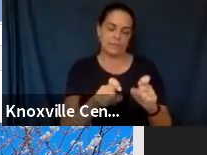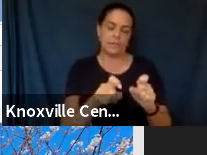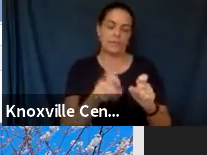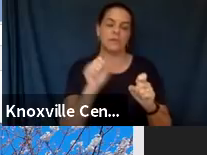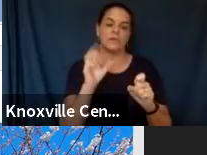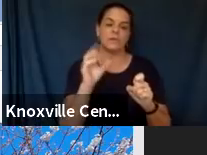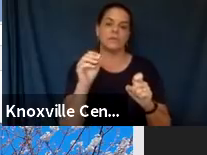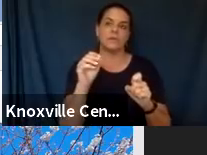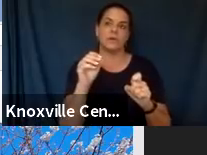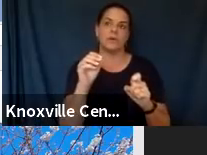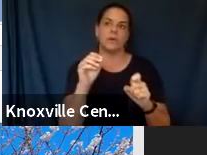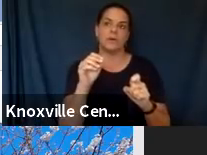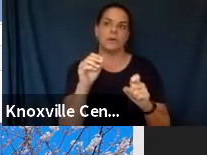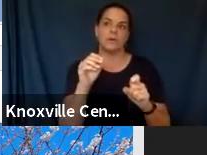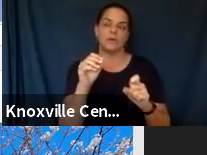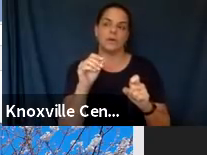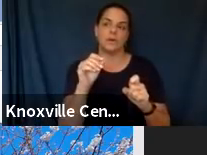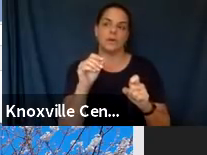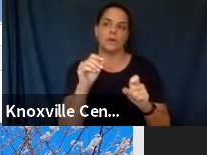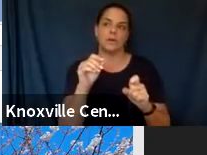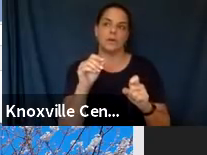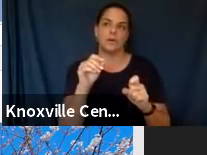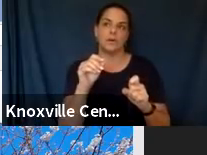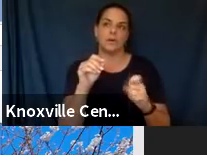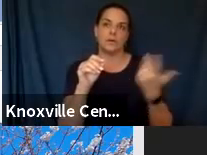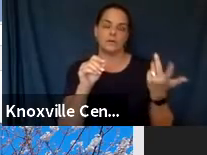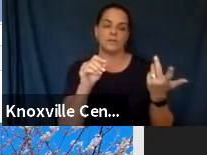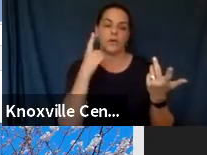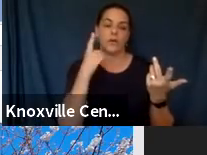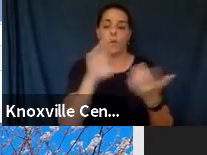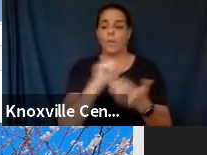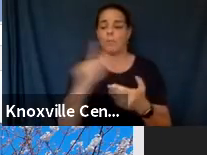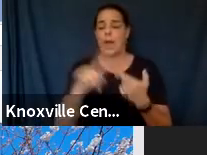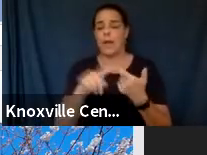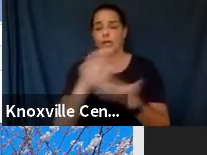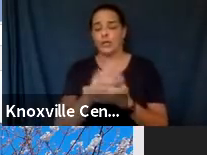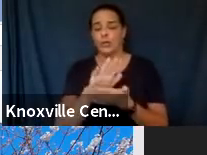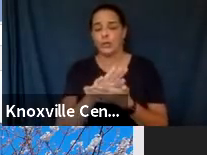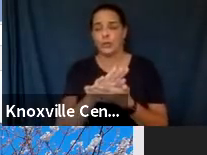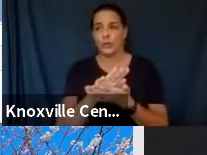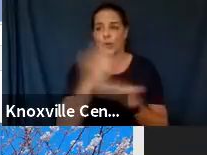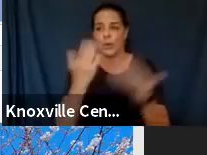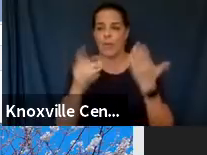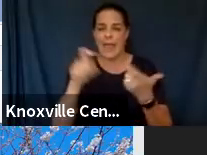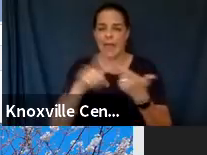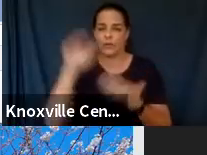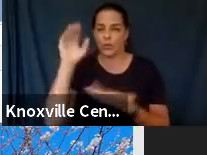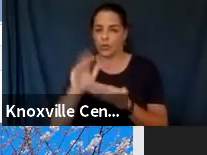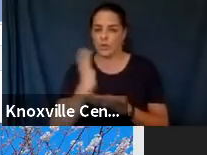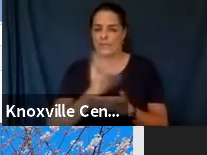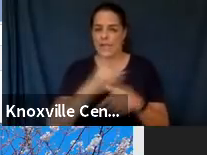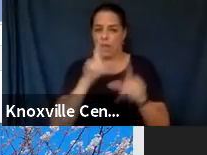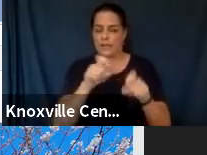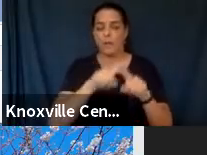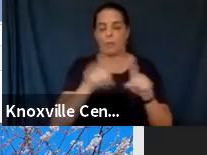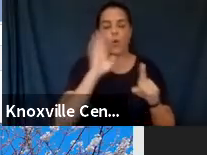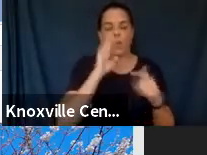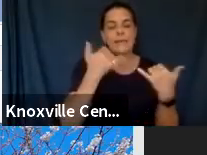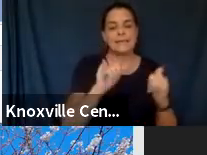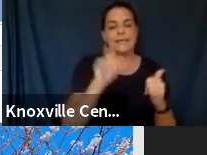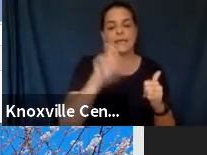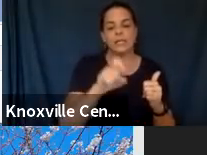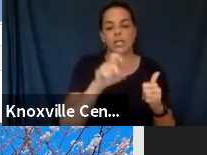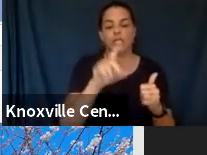can, well, for back to school, I think we'll probably have to reduce our testing, but we'll still need to do